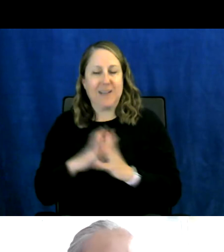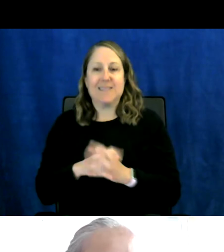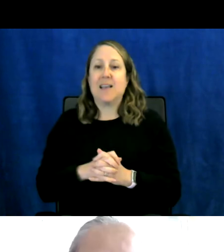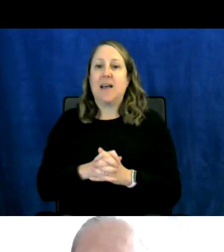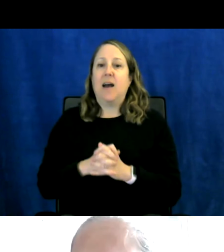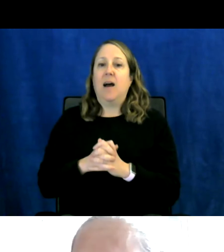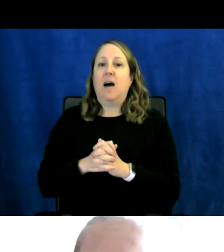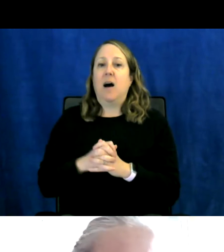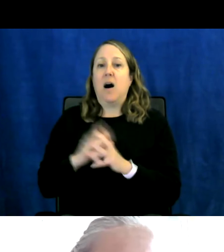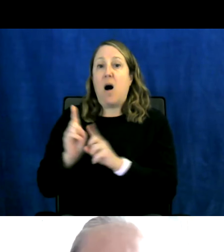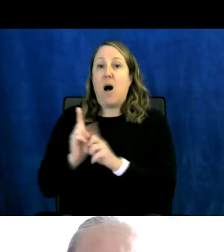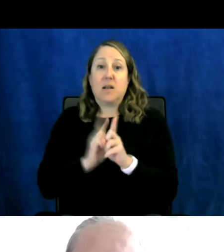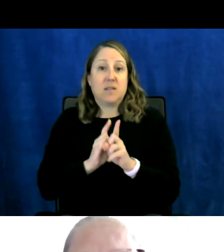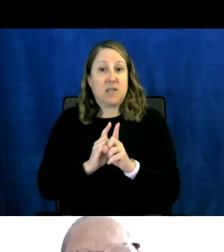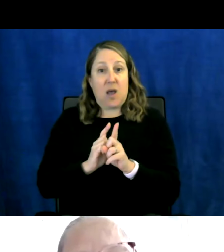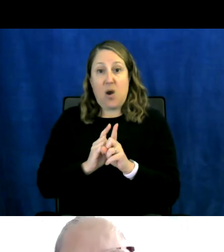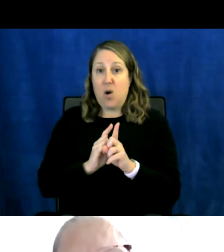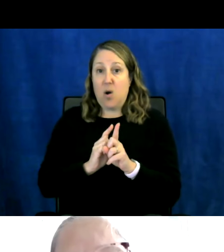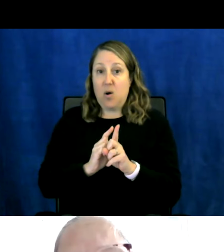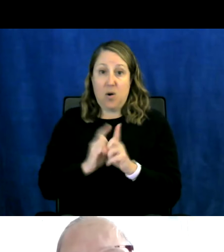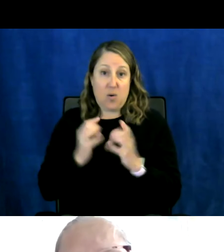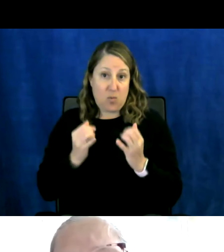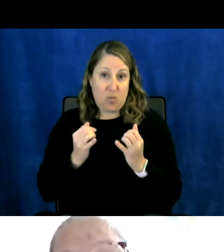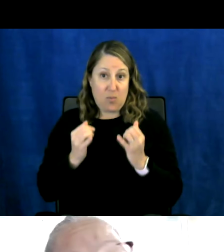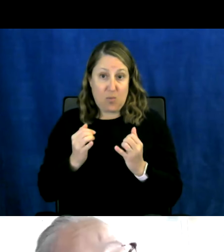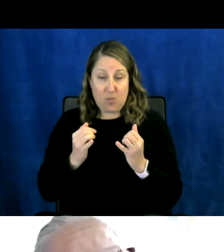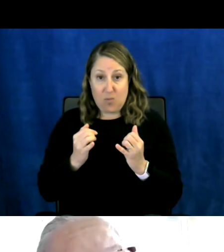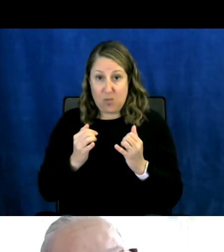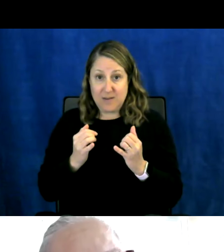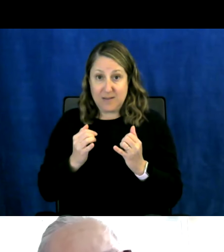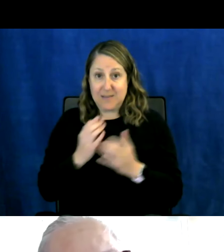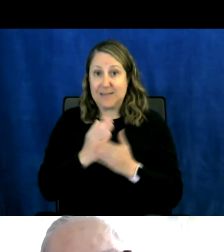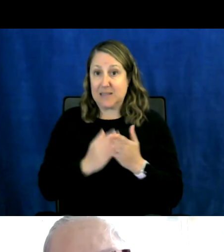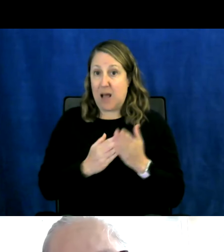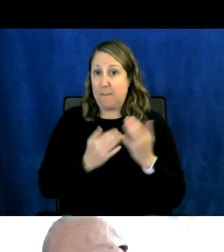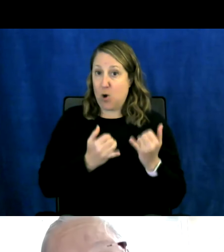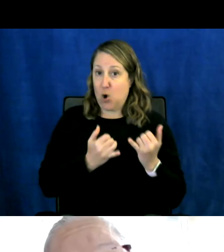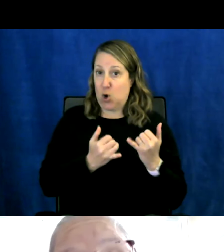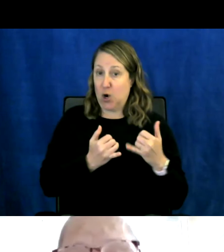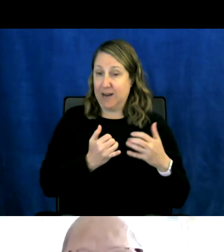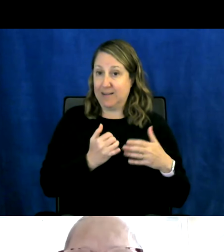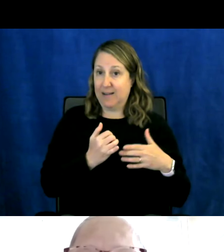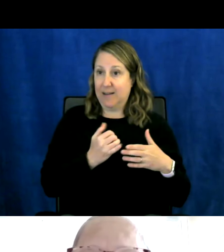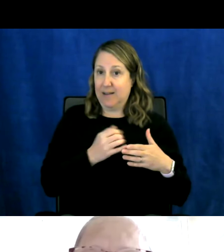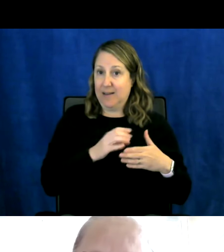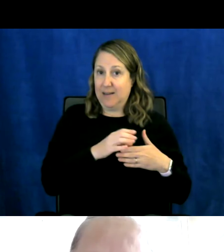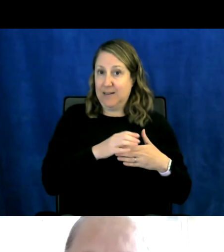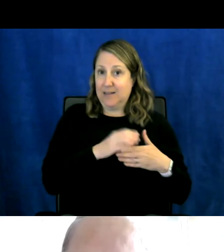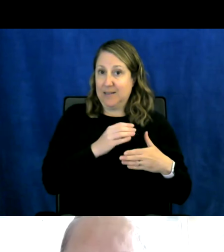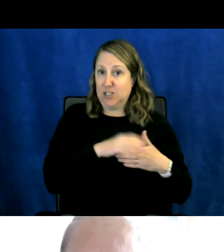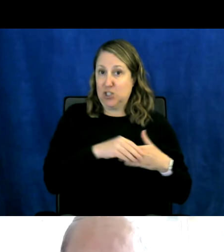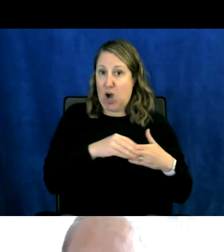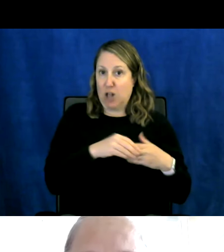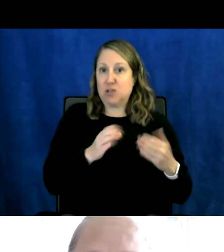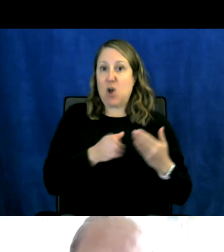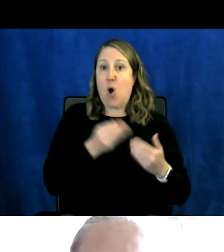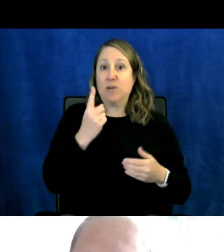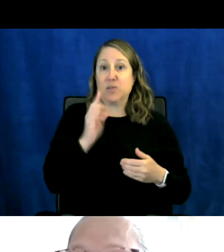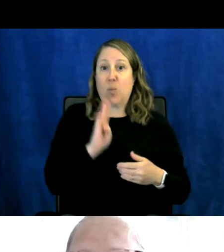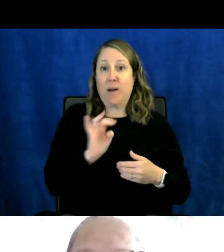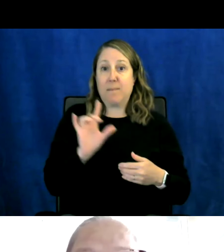also right in the thick of implementing some current dollars, over almost $1 billion in direct care